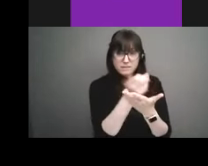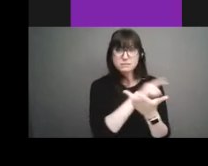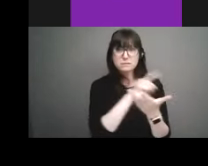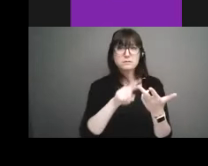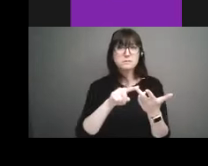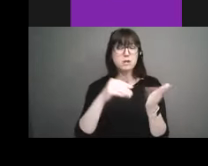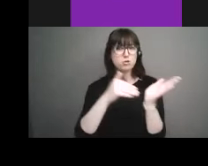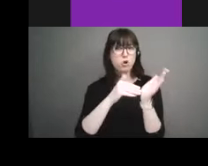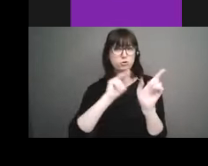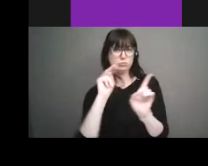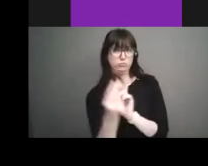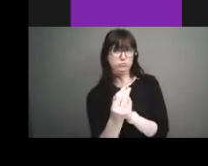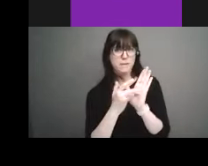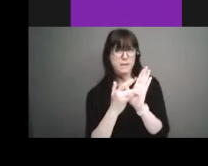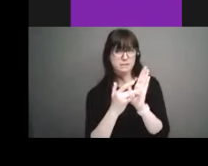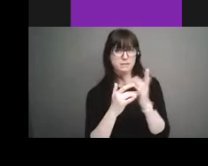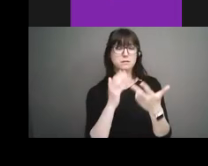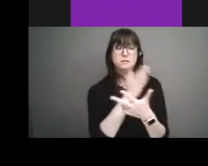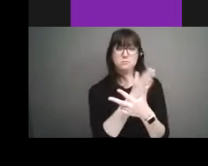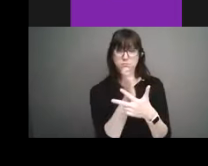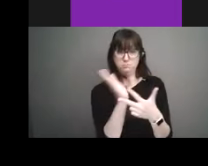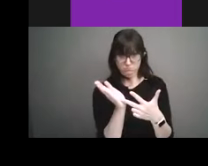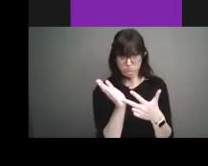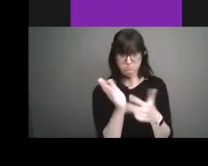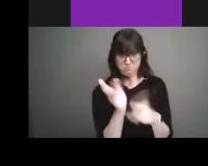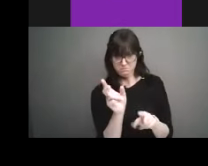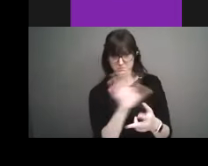medicine, and by applying the evidence available